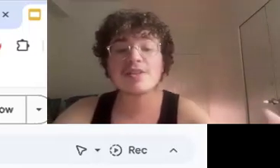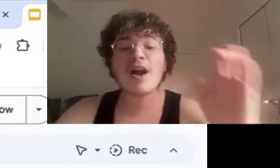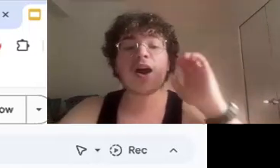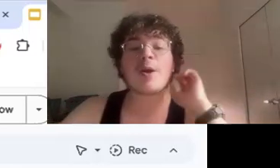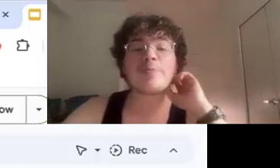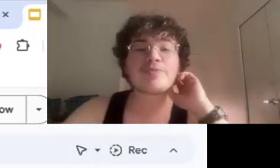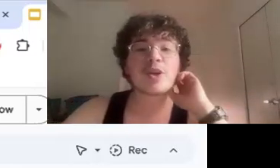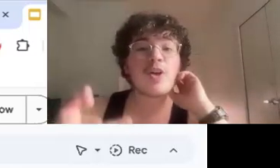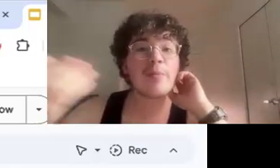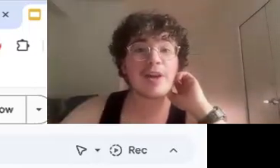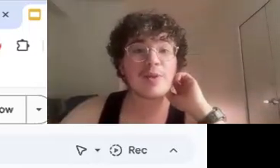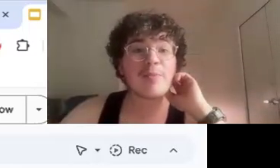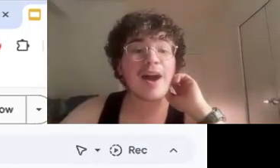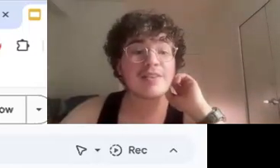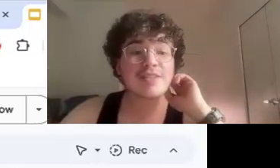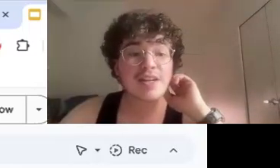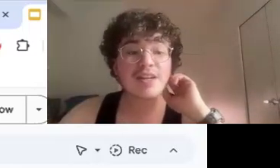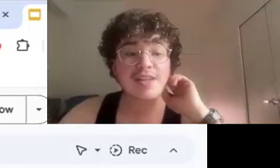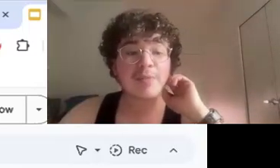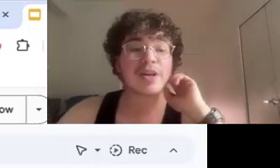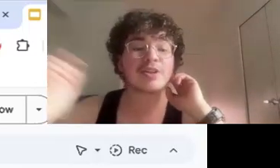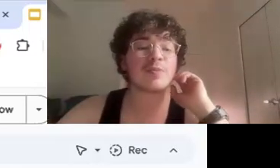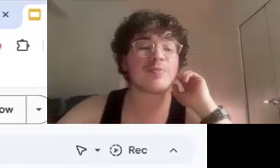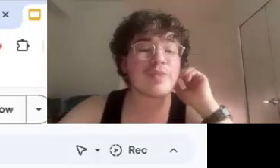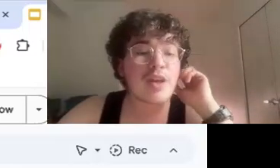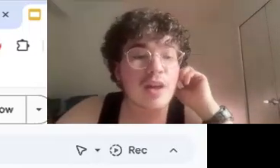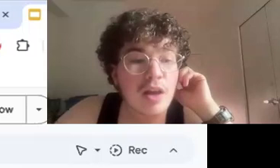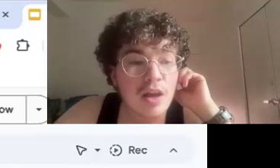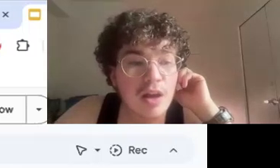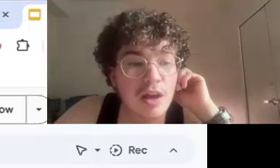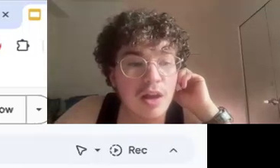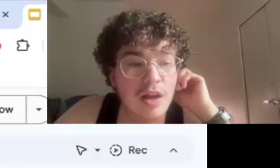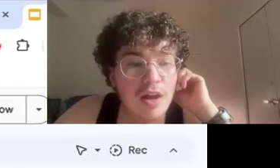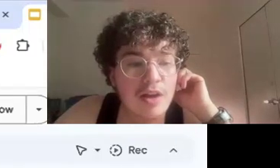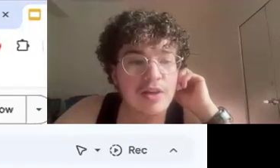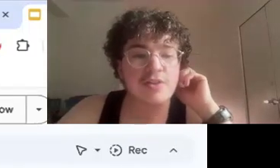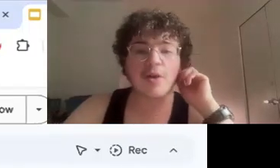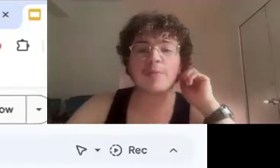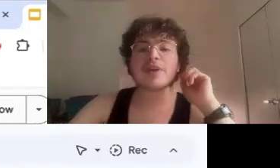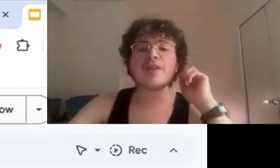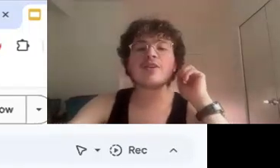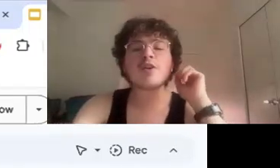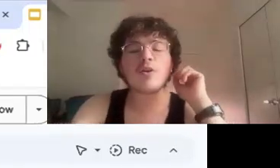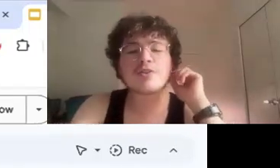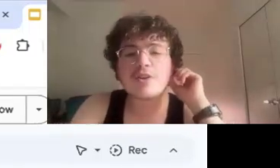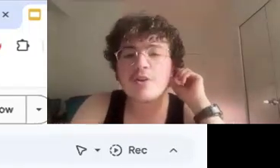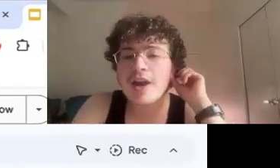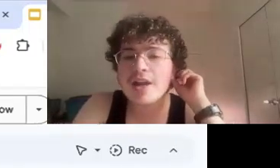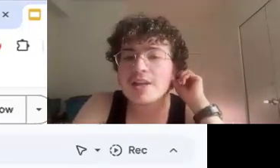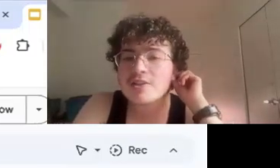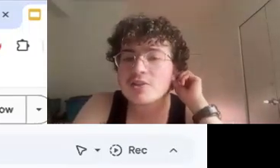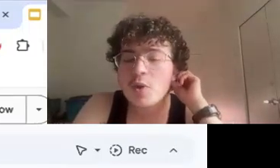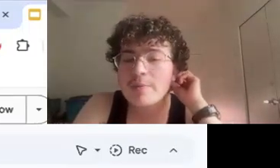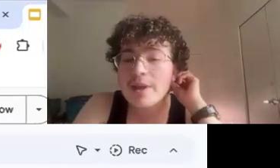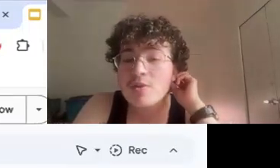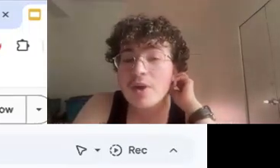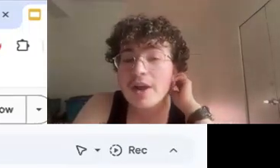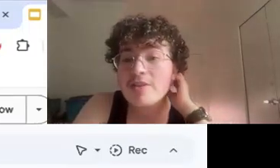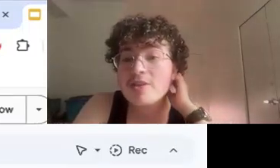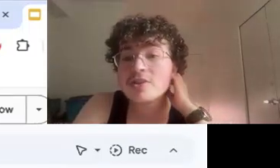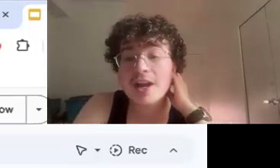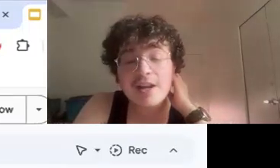criminal legal system if you had spent a couple of months under an observation commitment was